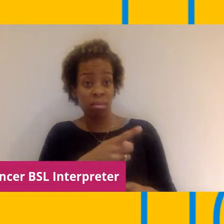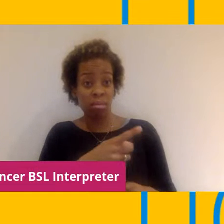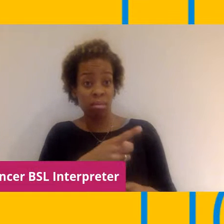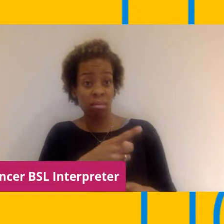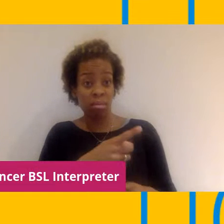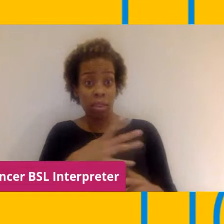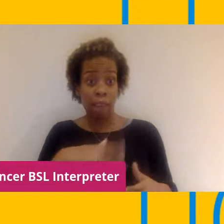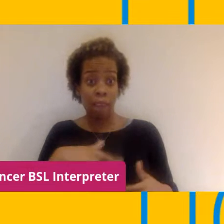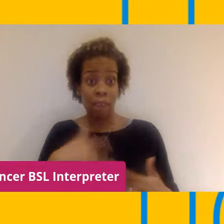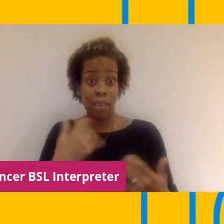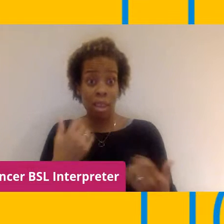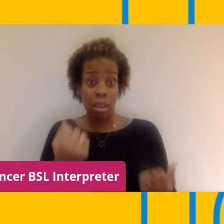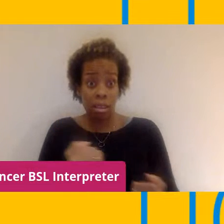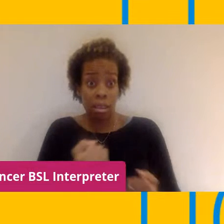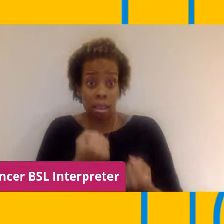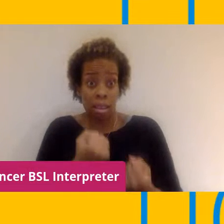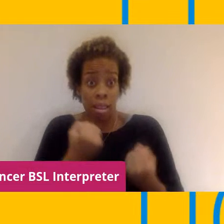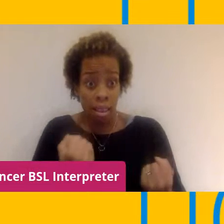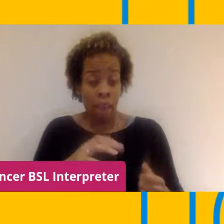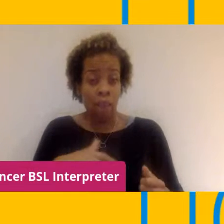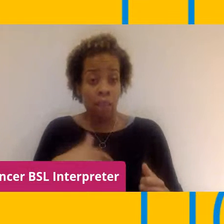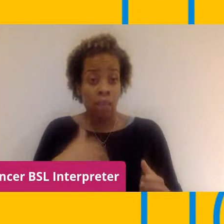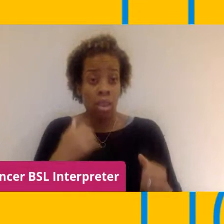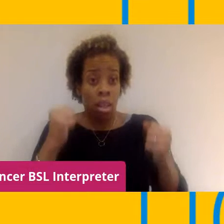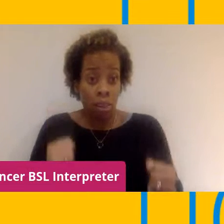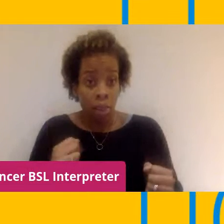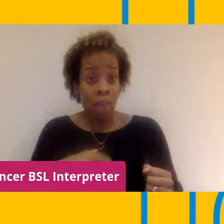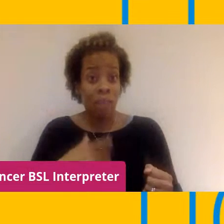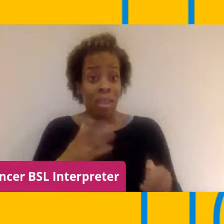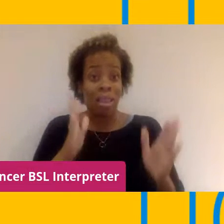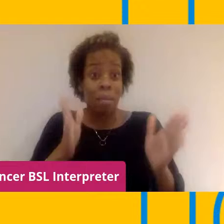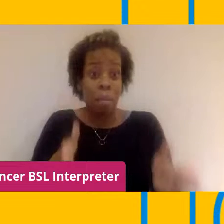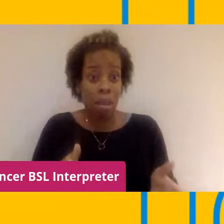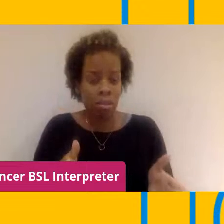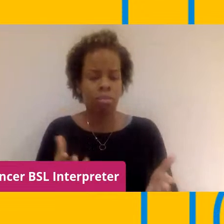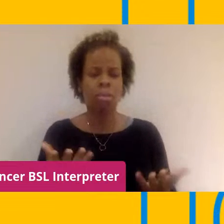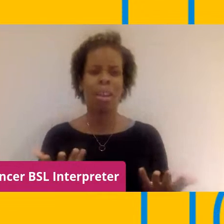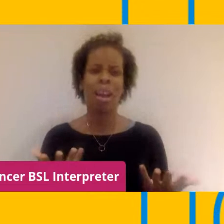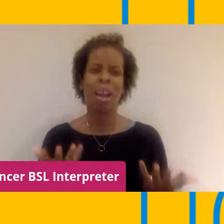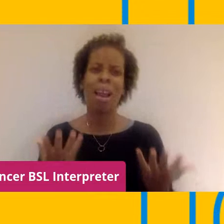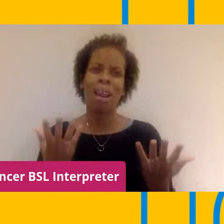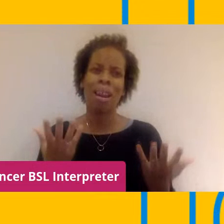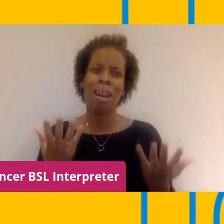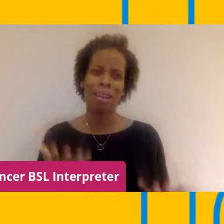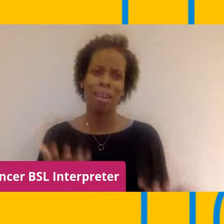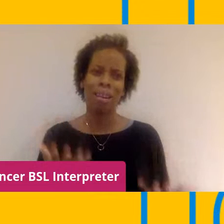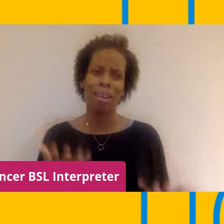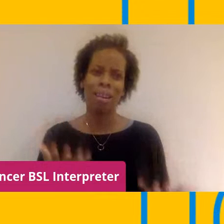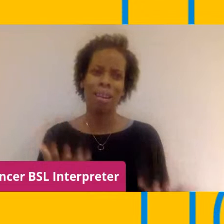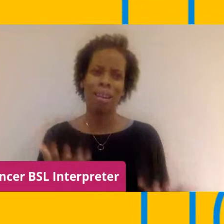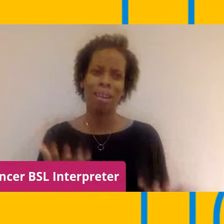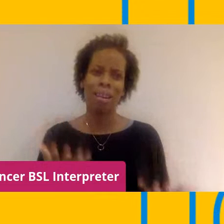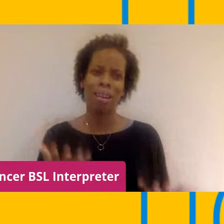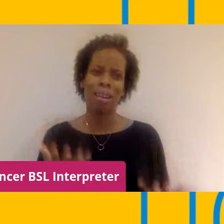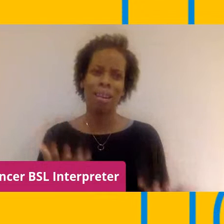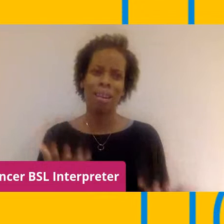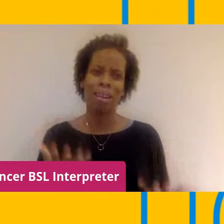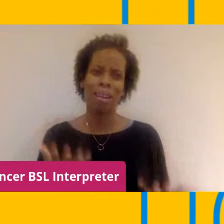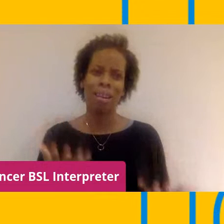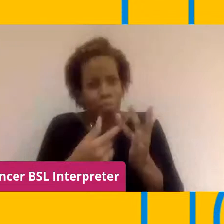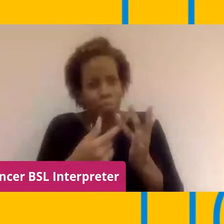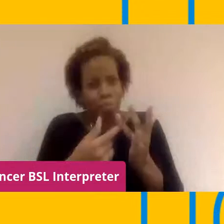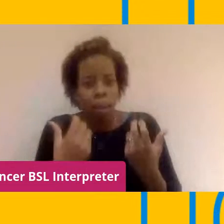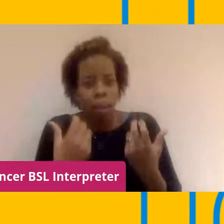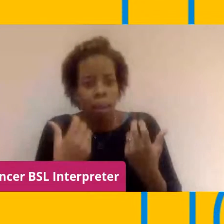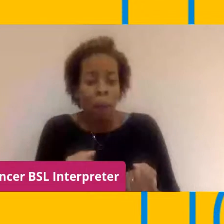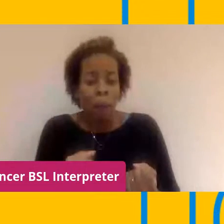deeply felt. And I think right now it's probably quite easy to identify issues that fit into that category. But it doesn't mean that you shouldn't be talking to members